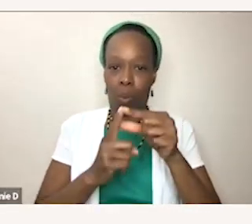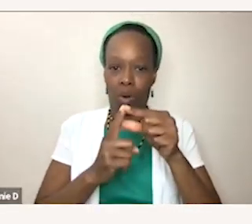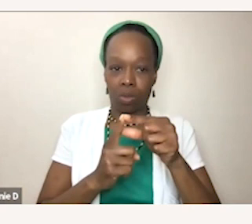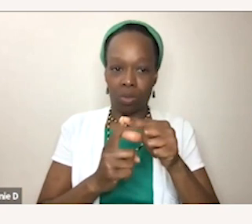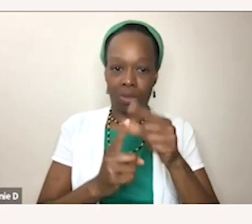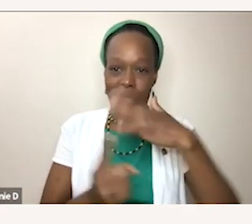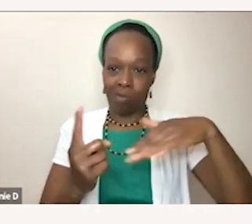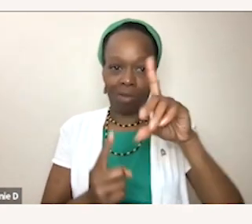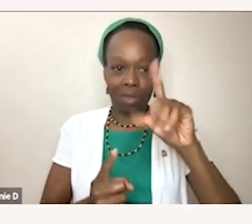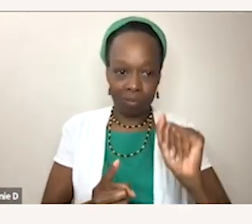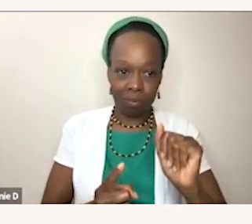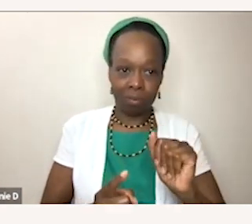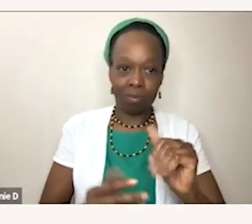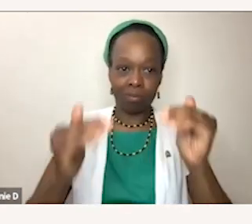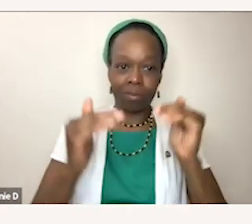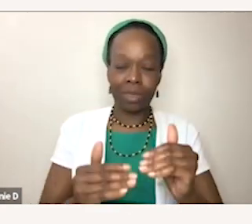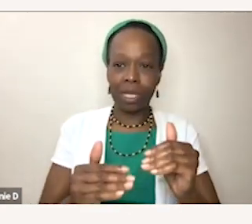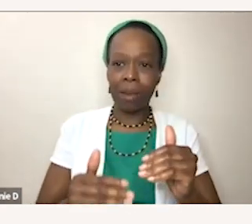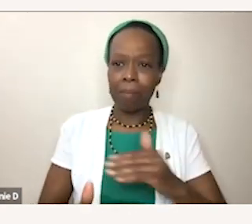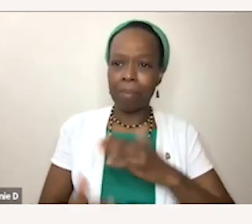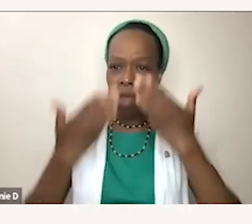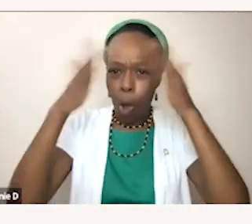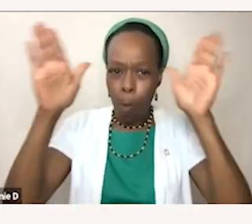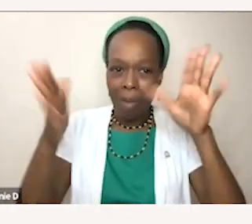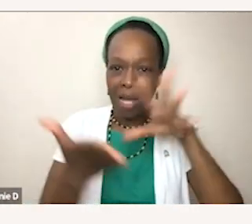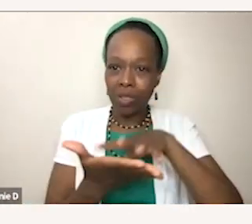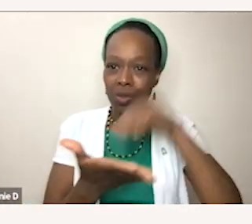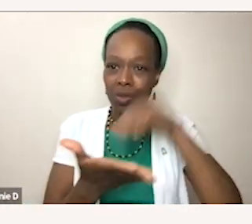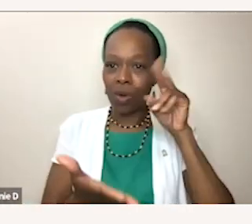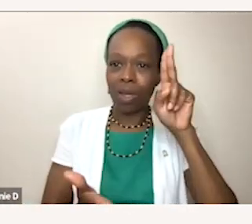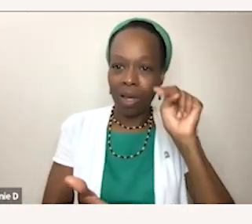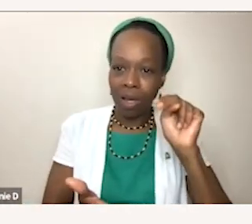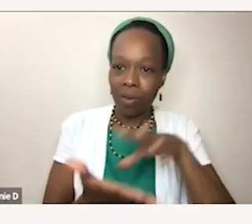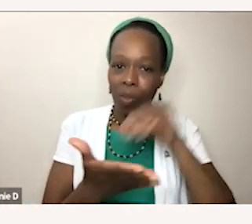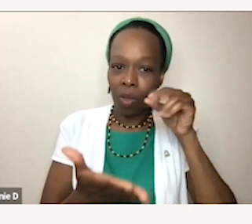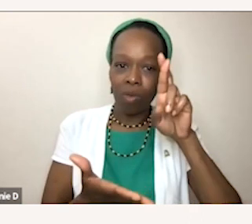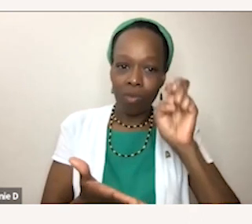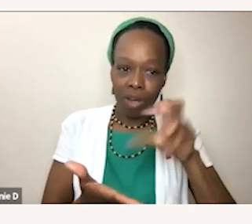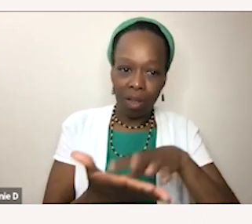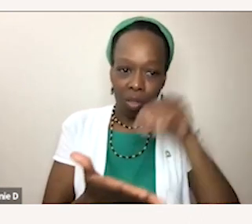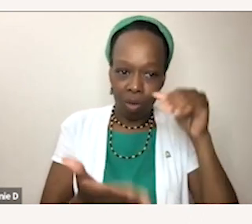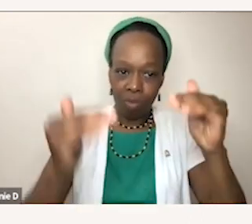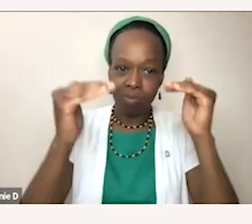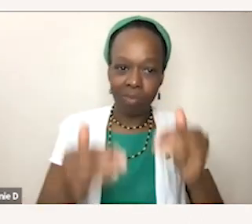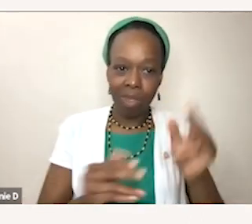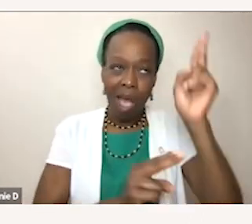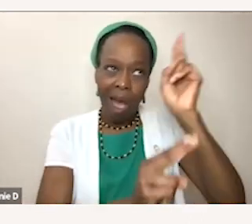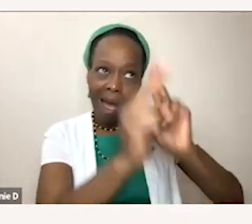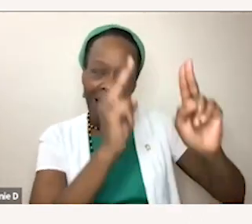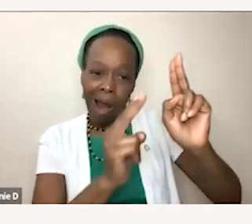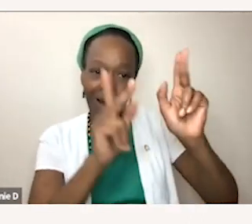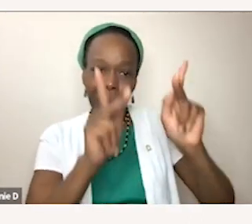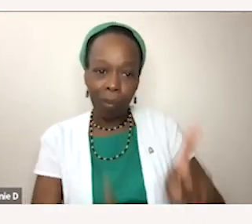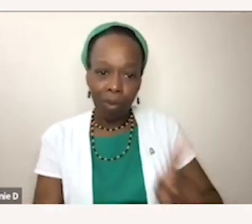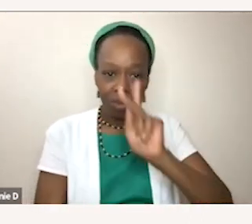and unlearn and relearn, we've already spoken about that. Honouring personal preferences regarding identity and not trying to impose our own views